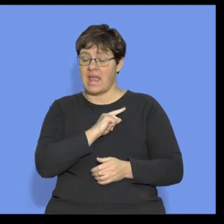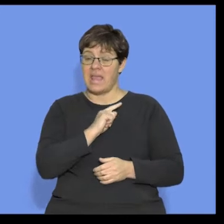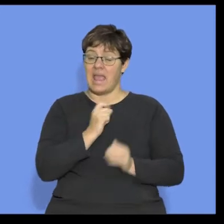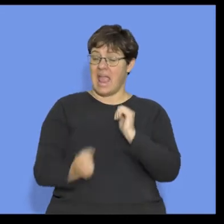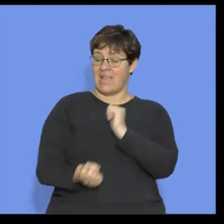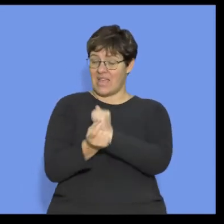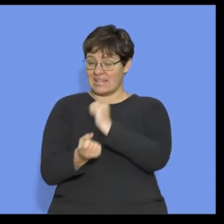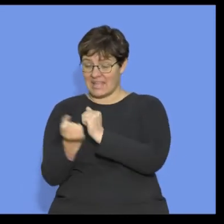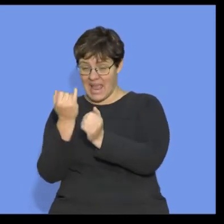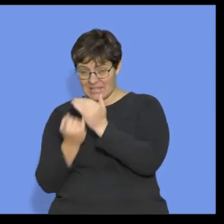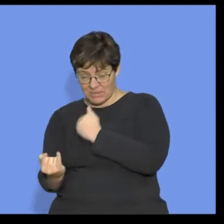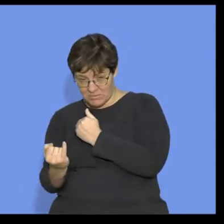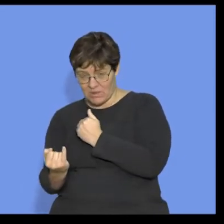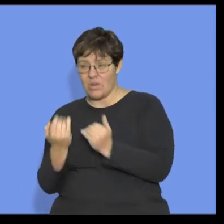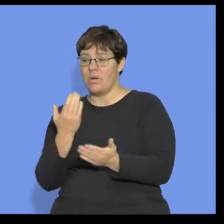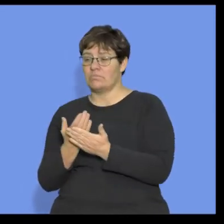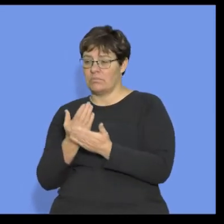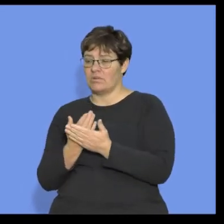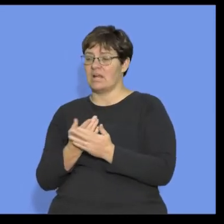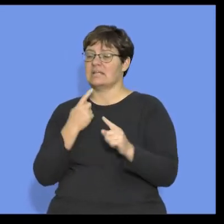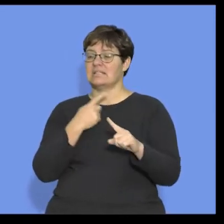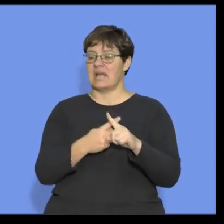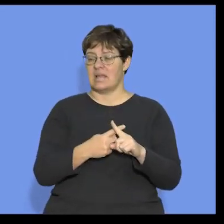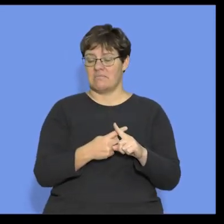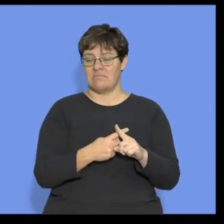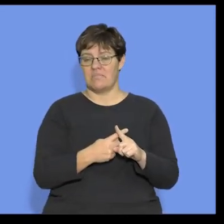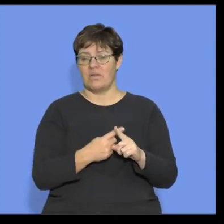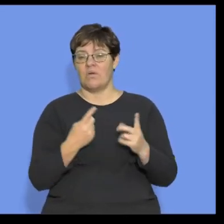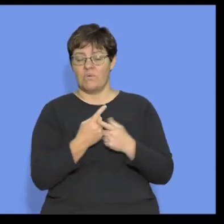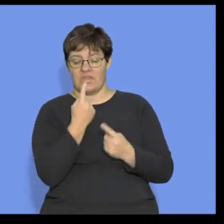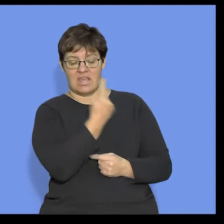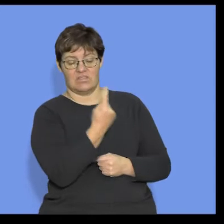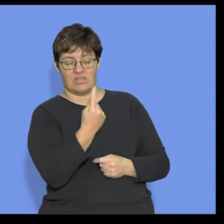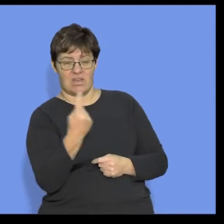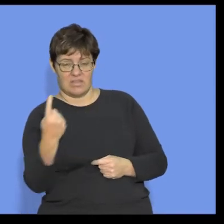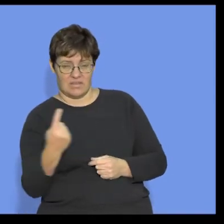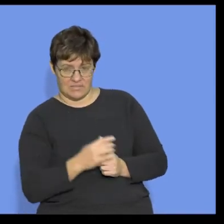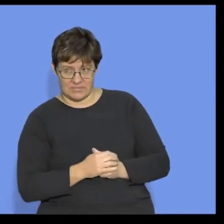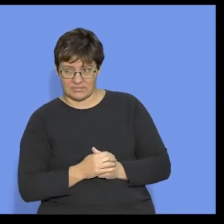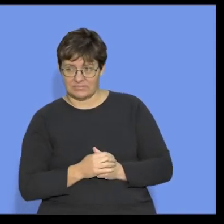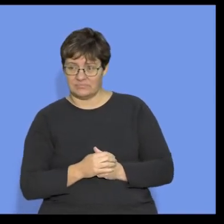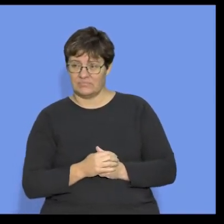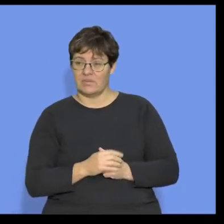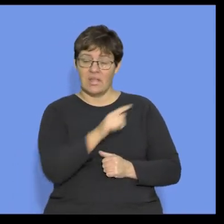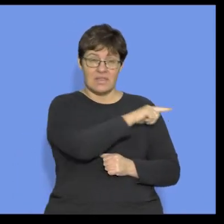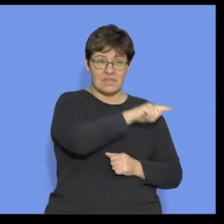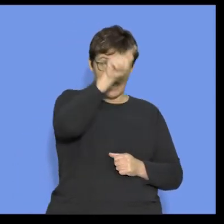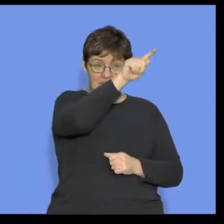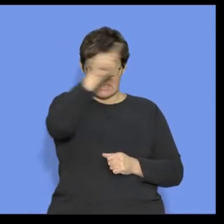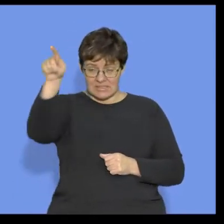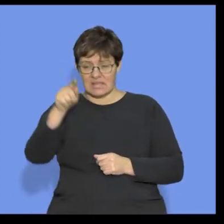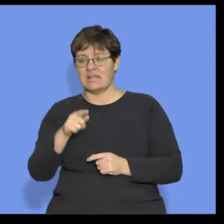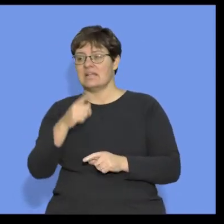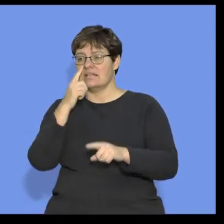because the events are independent, the probabilities must be multiplied along each arm. You